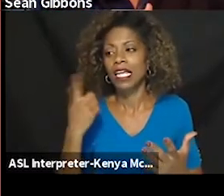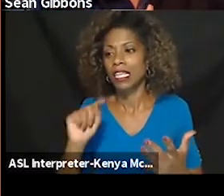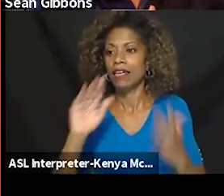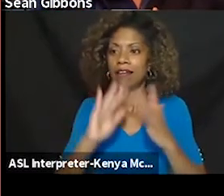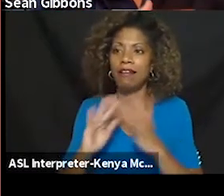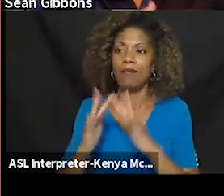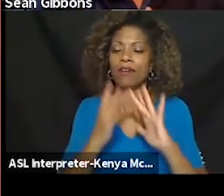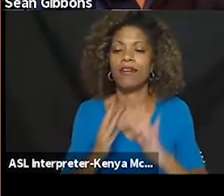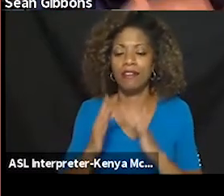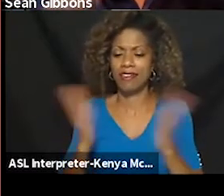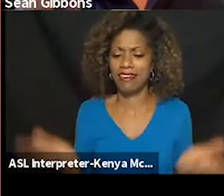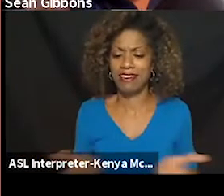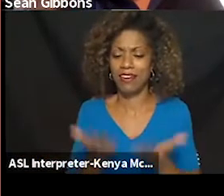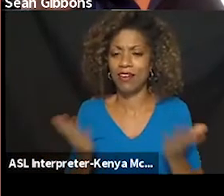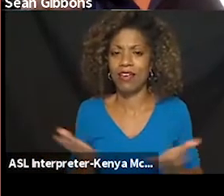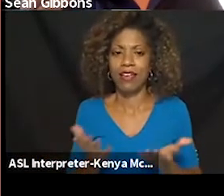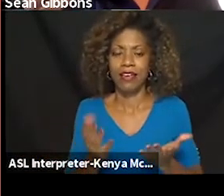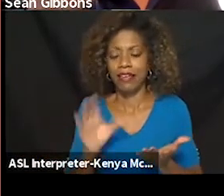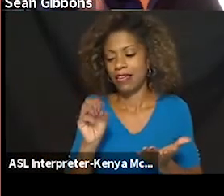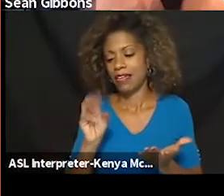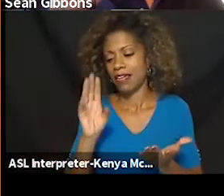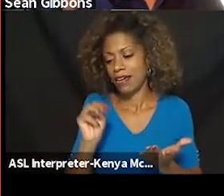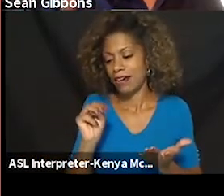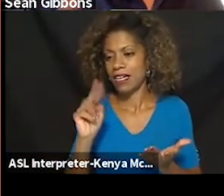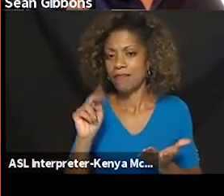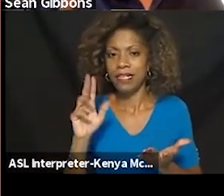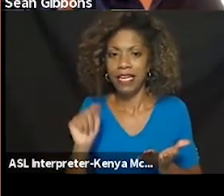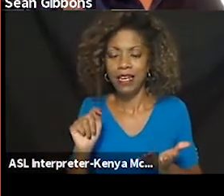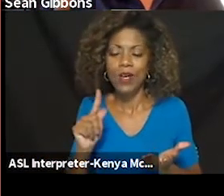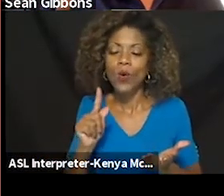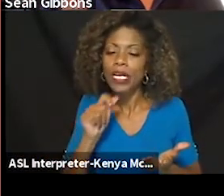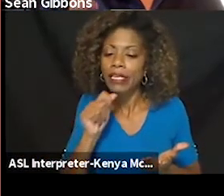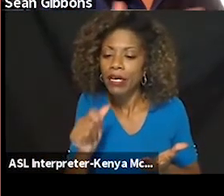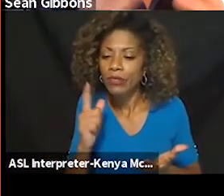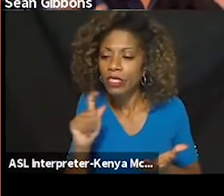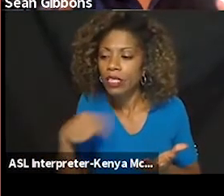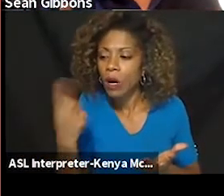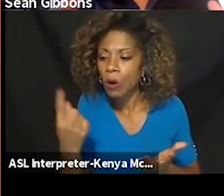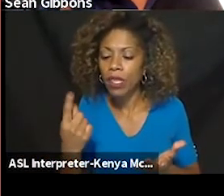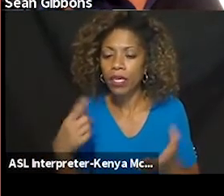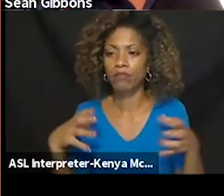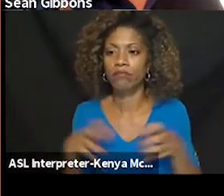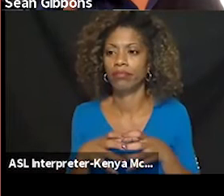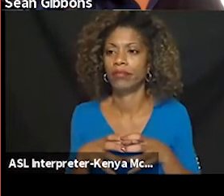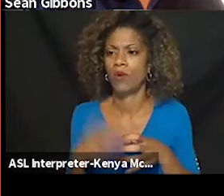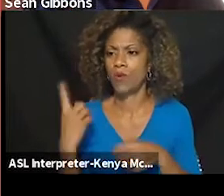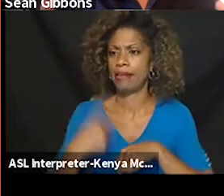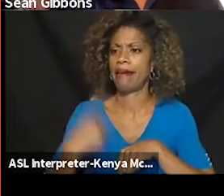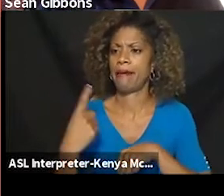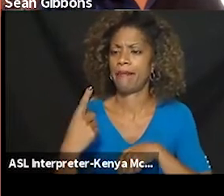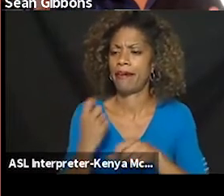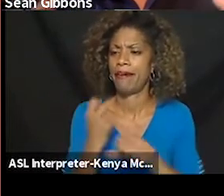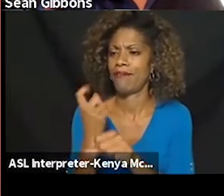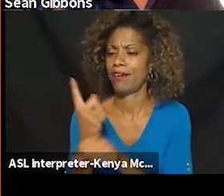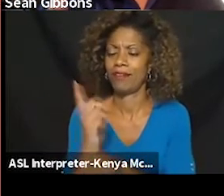when we gather at ComNet, or in this case, V this year. We also try to make an effort to get together lots of times during the course of the year and really